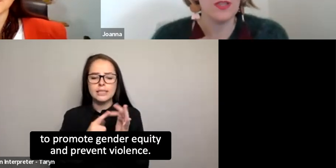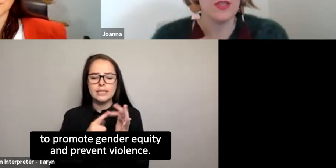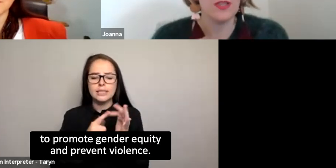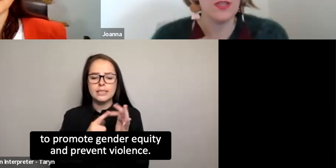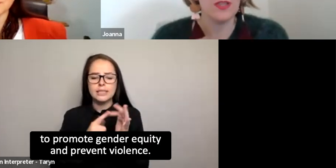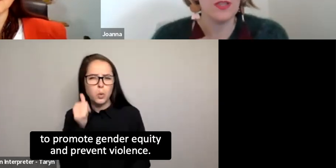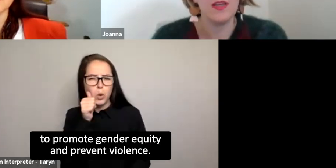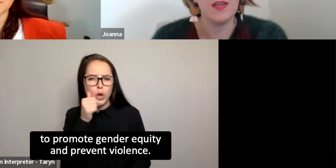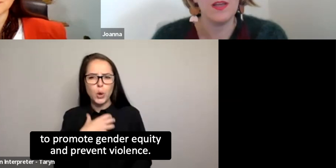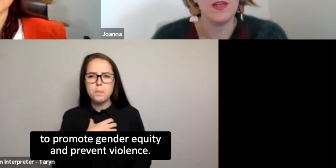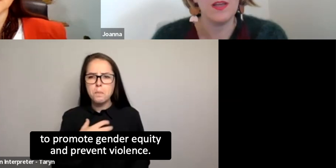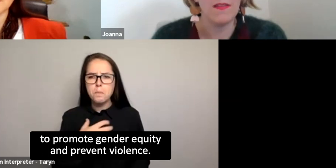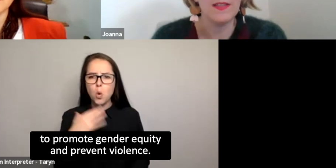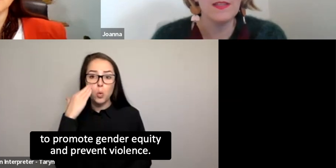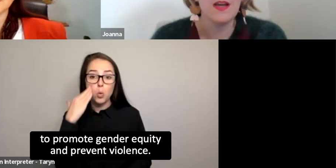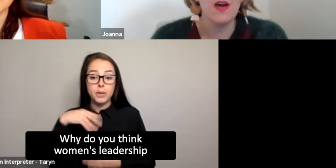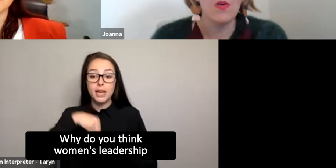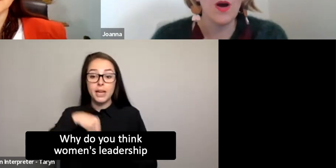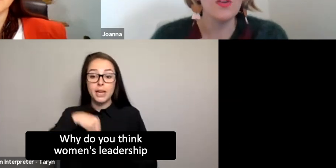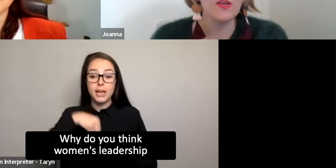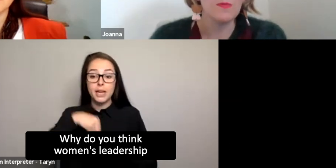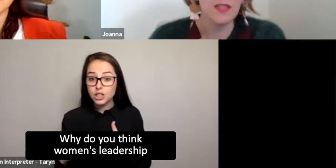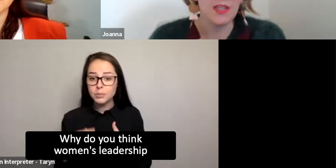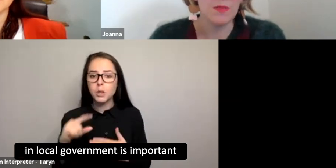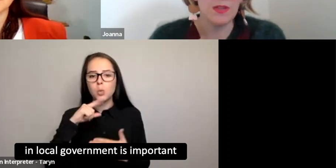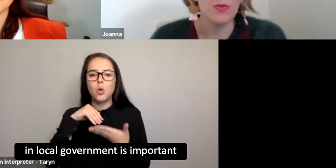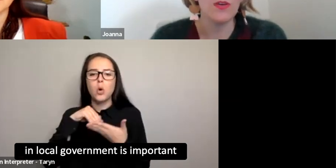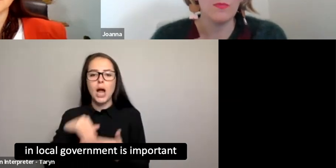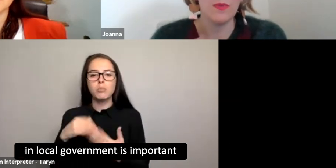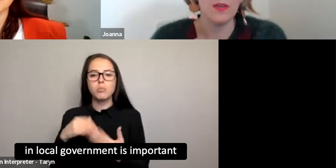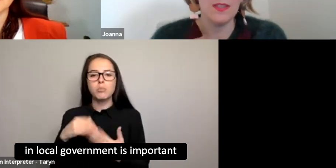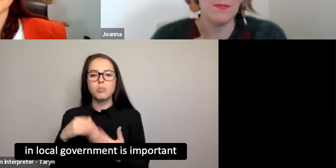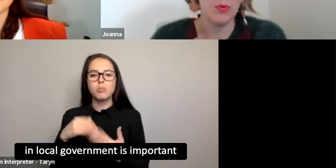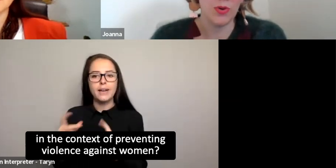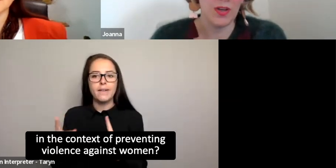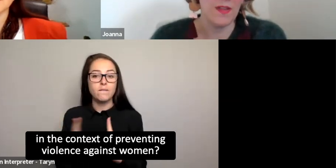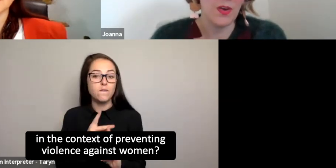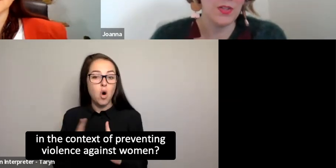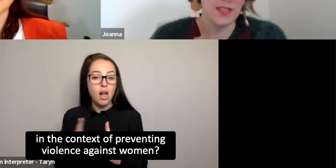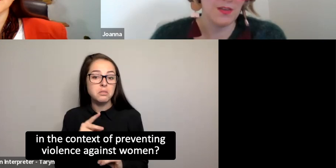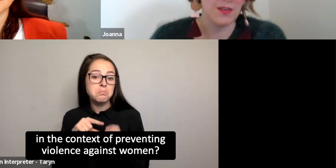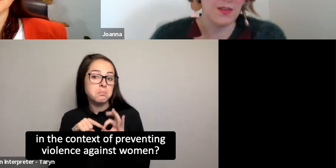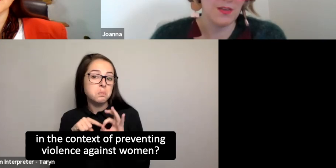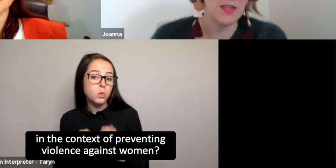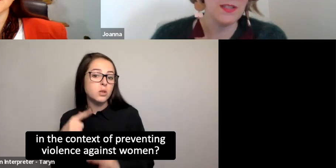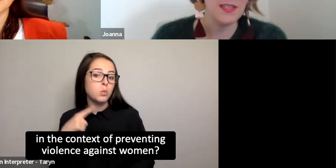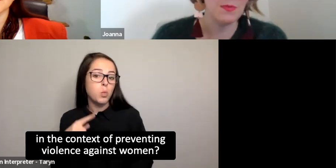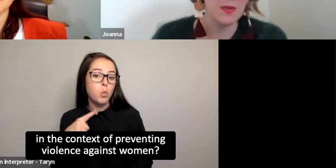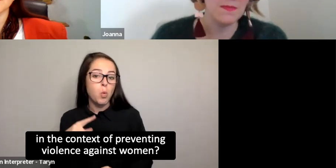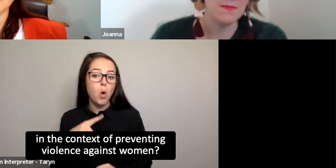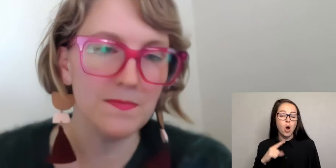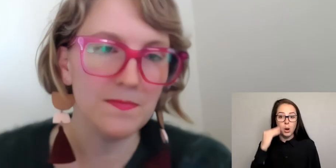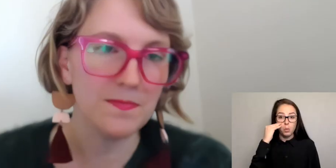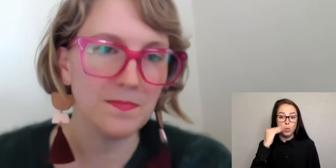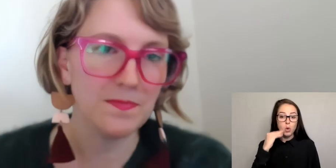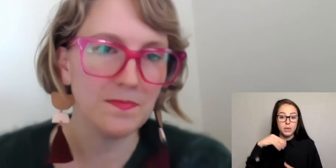promote gender equity and prevent violence. Why do you think women's leadership in local government is important in the context of preventing violence against women?